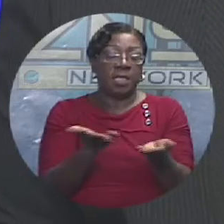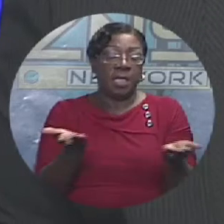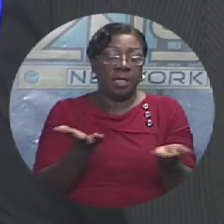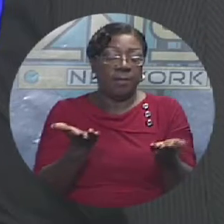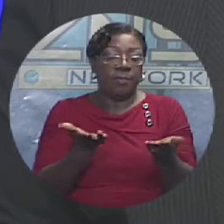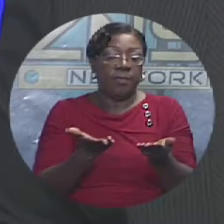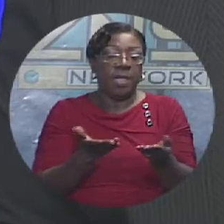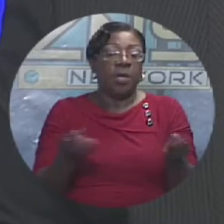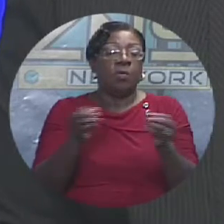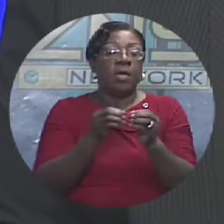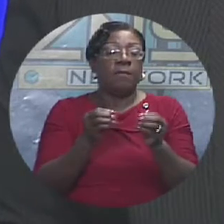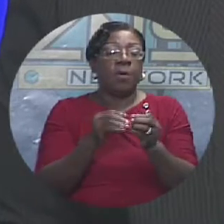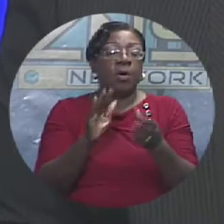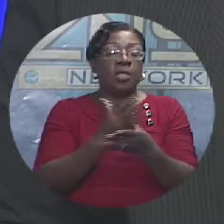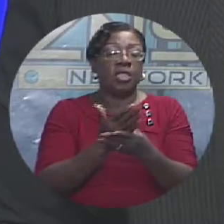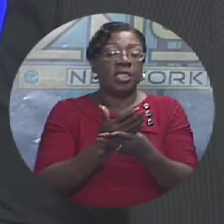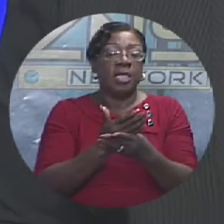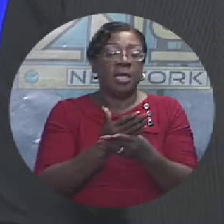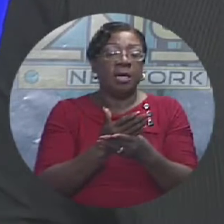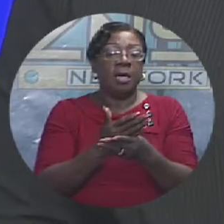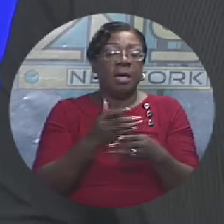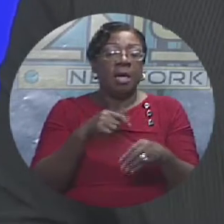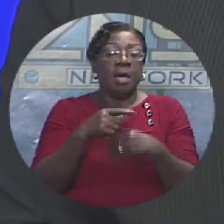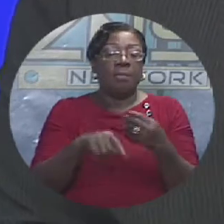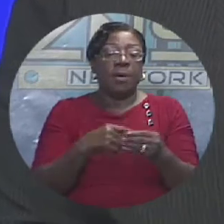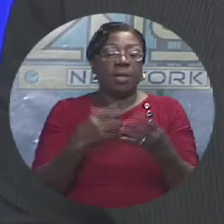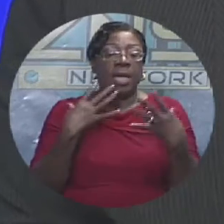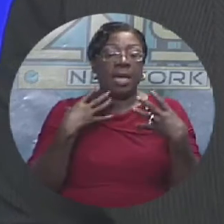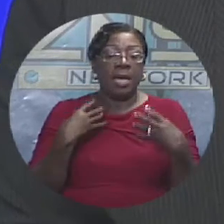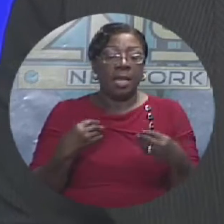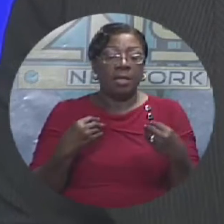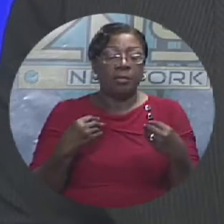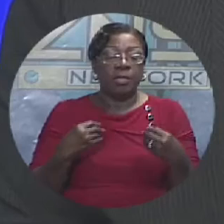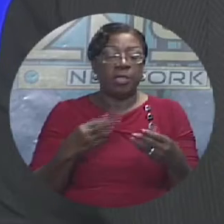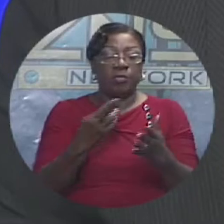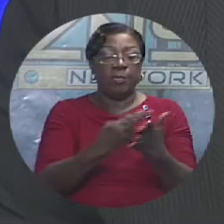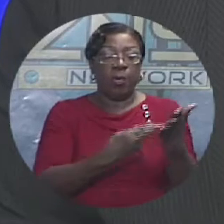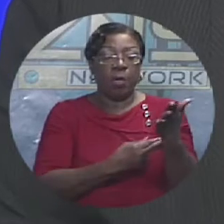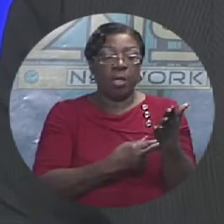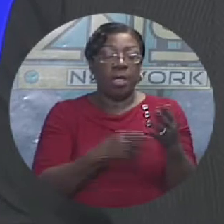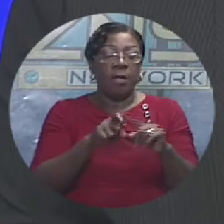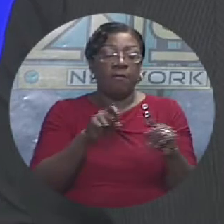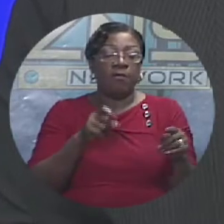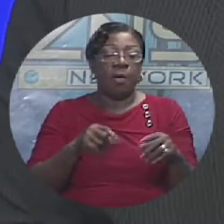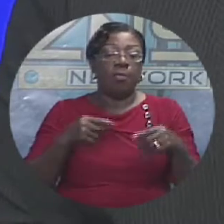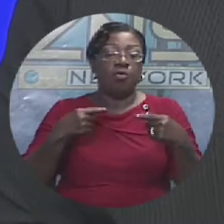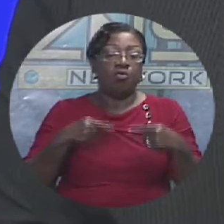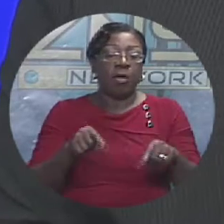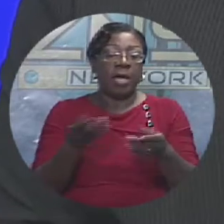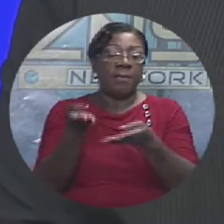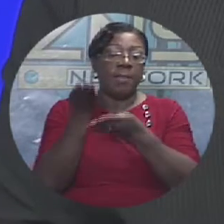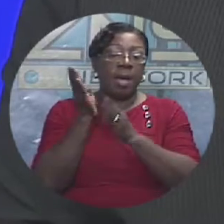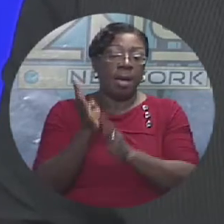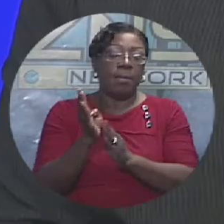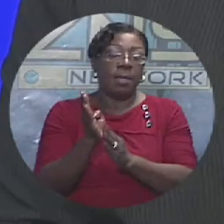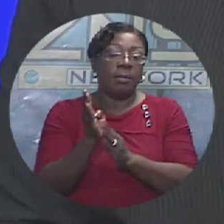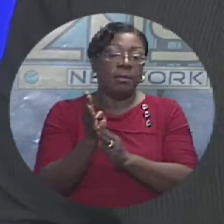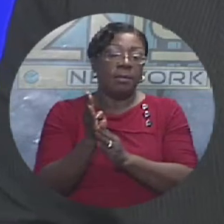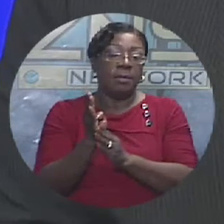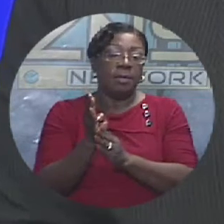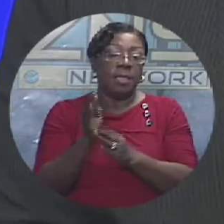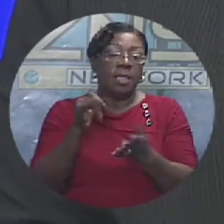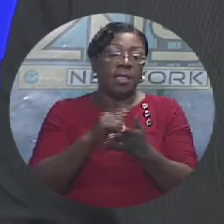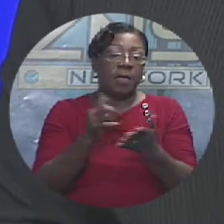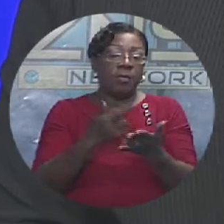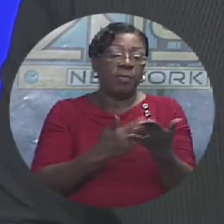We've got more to share with you this evening from a health risk assessment report of the Pinders Point, Lewis Yard, and its surrounding areas of Grand Bahama. That